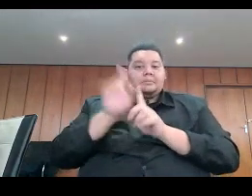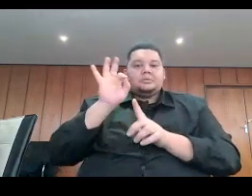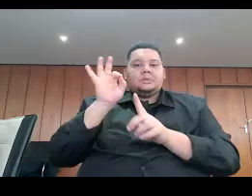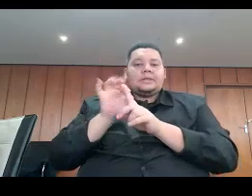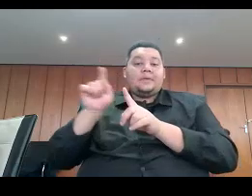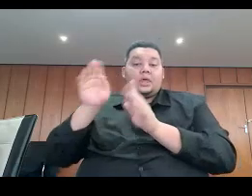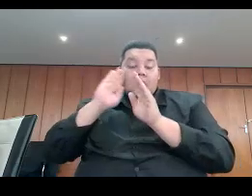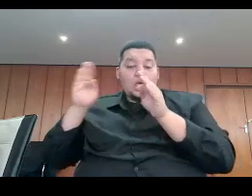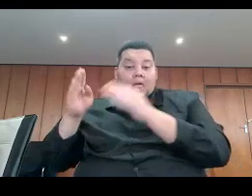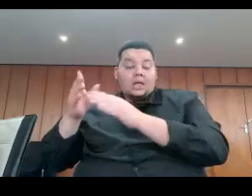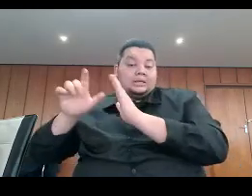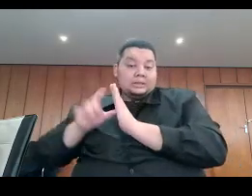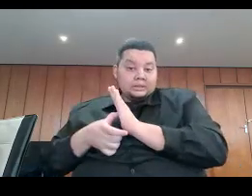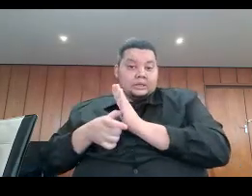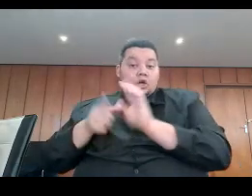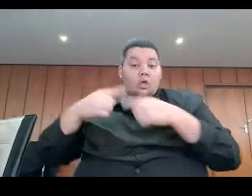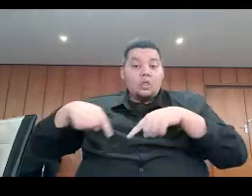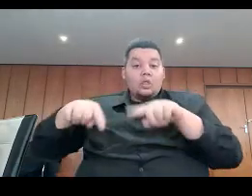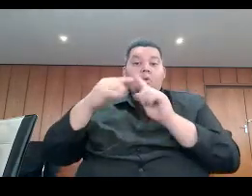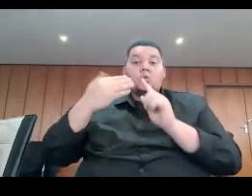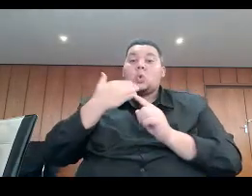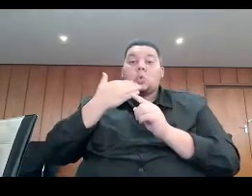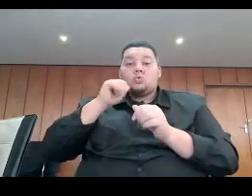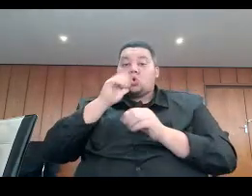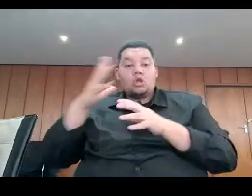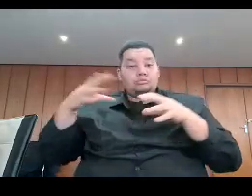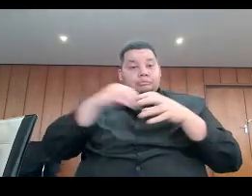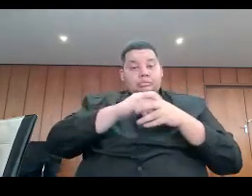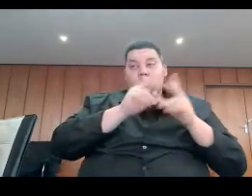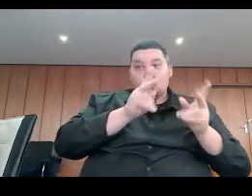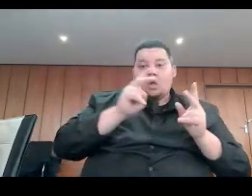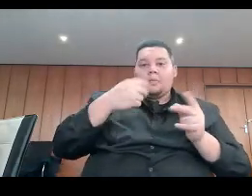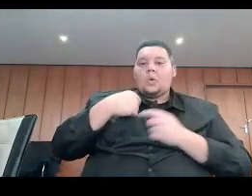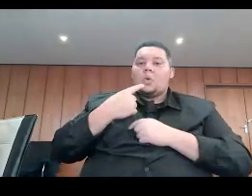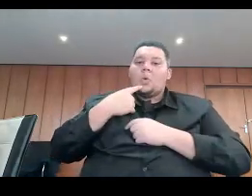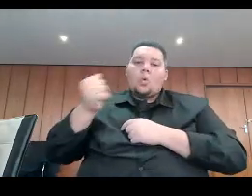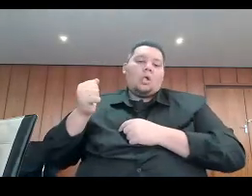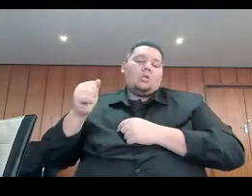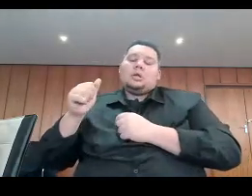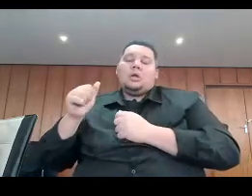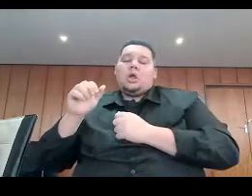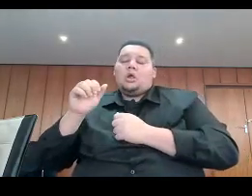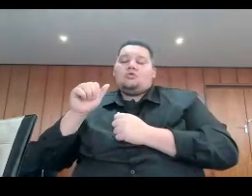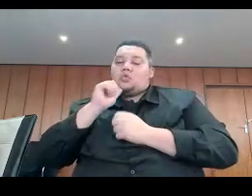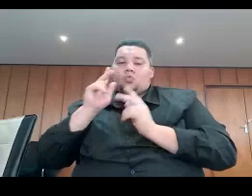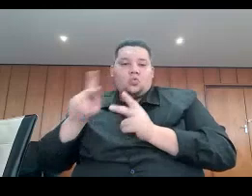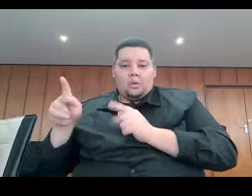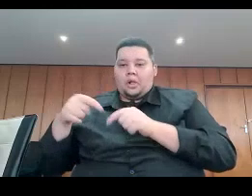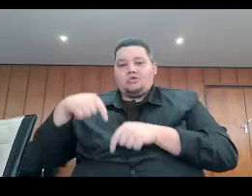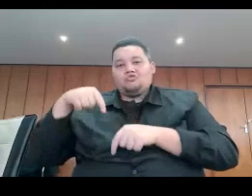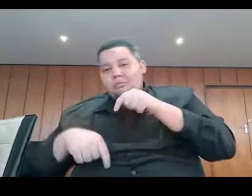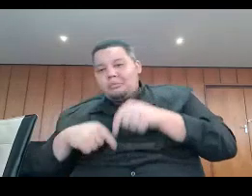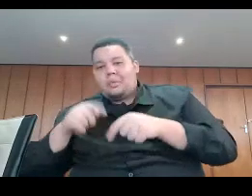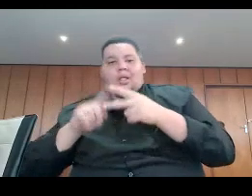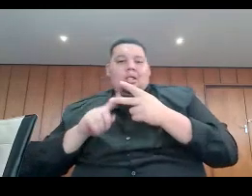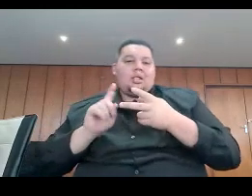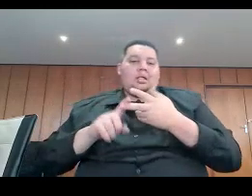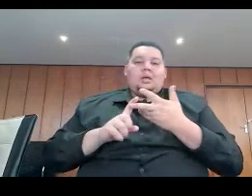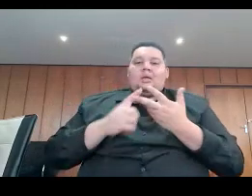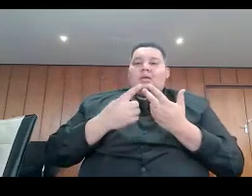disabilities, those who fell outside of that norm were labeled abnormal, crippled, handicapped,